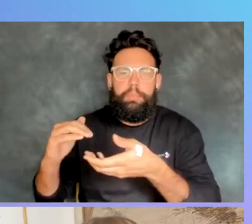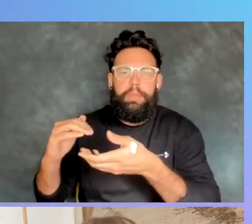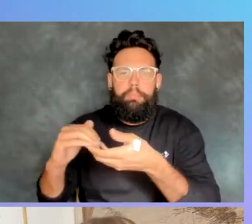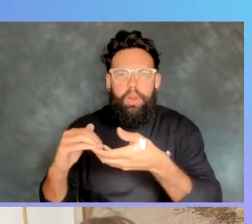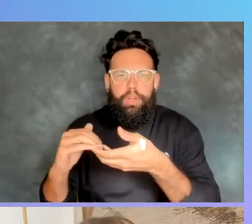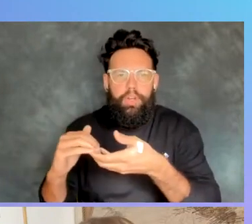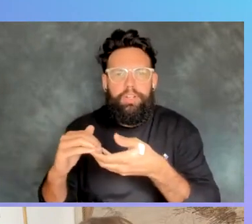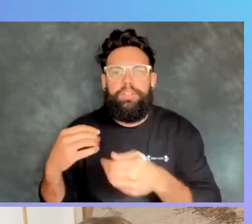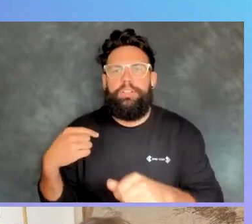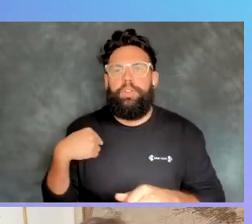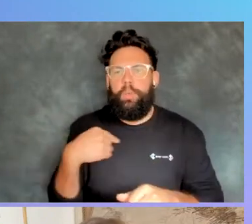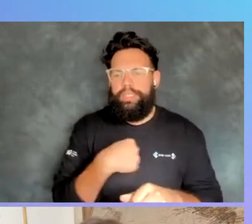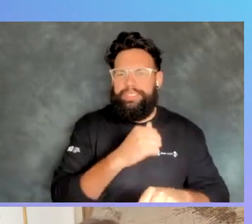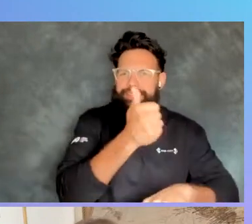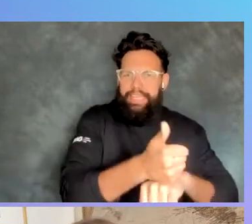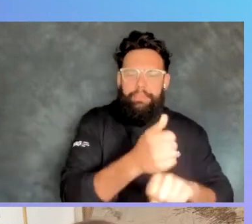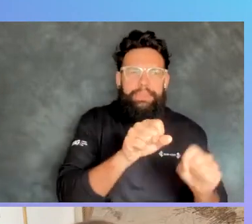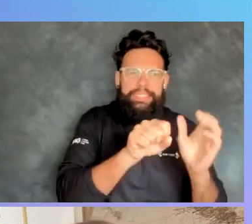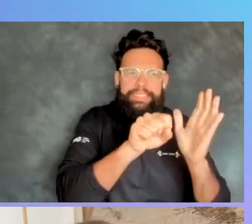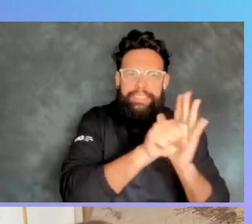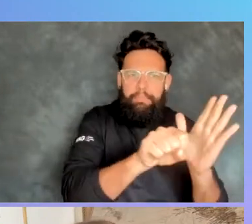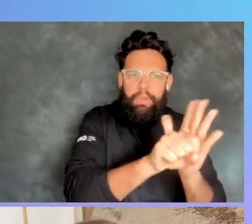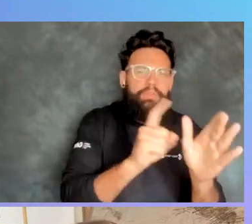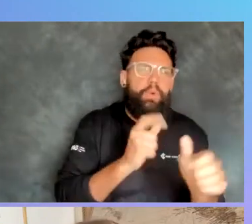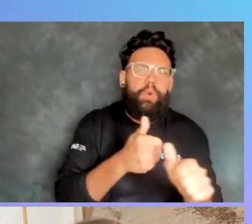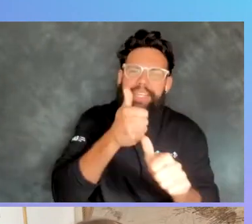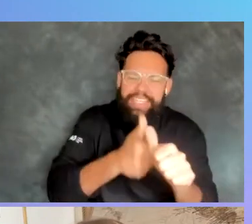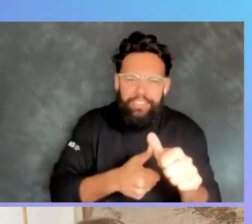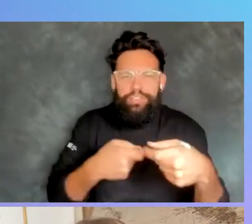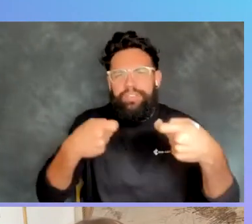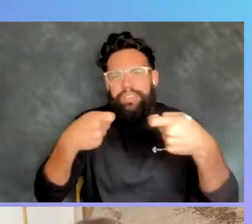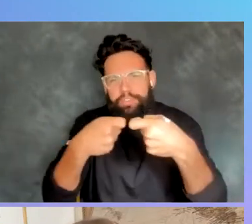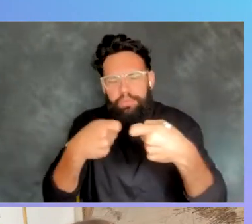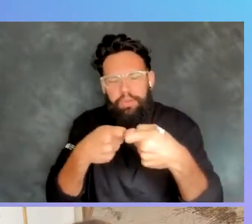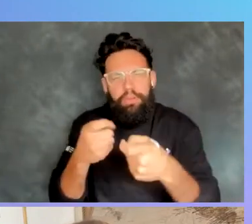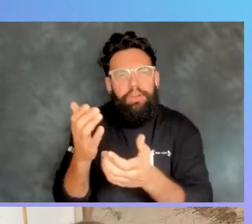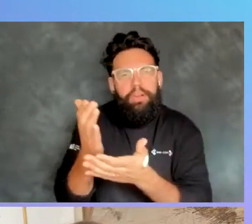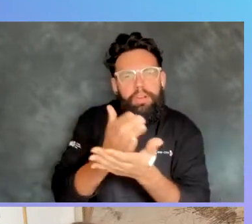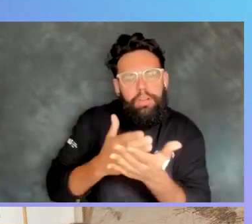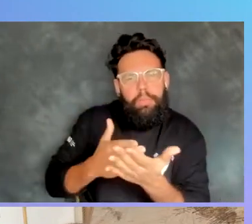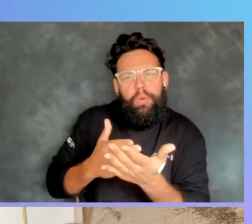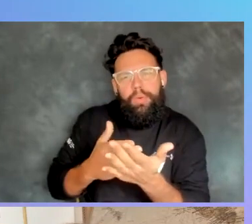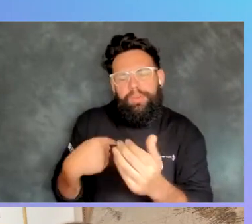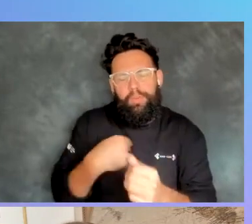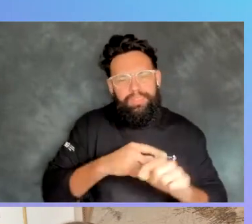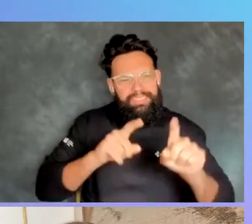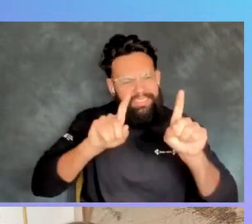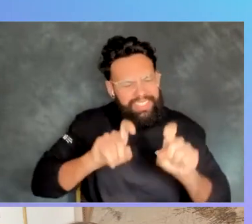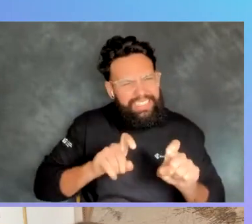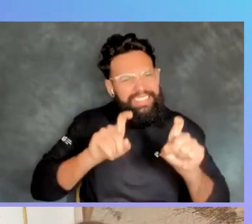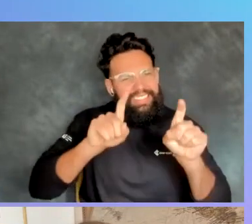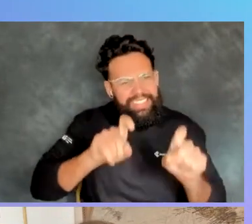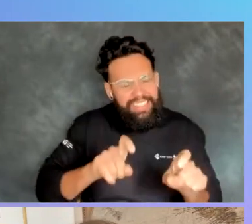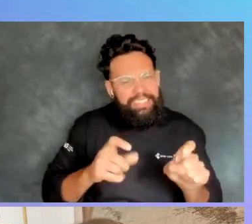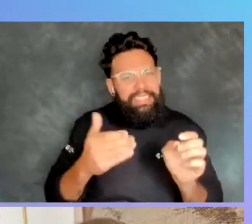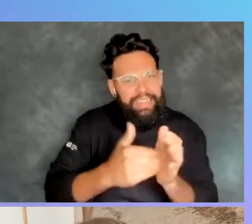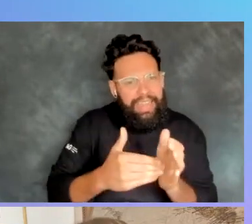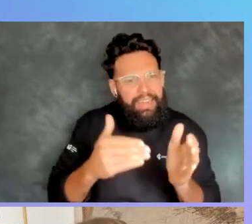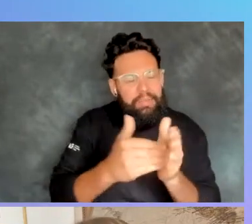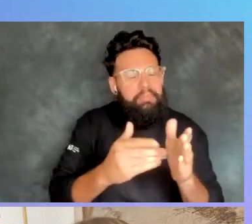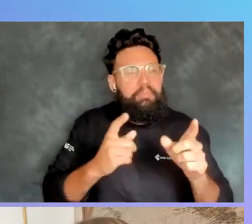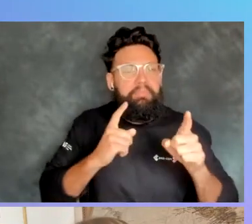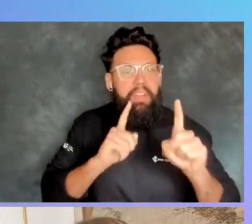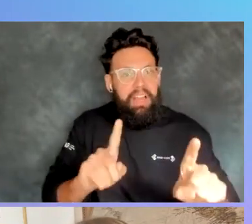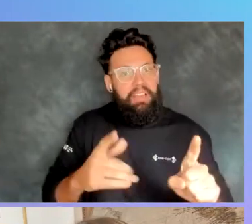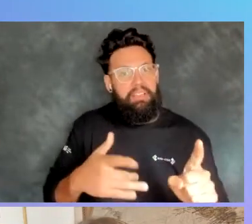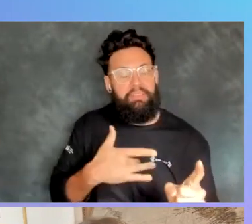of electronics components. And we tested them over and over and over. And then once they were readable, we could use them like